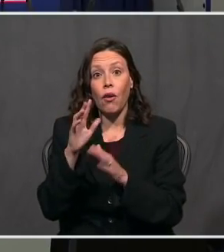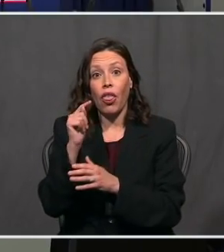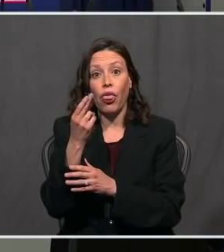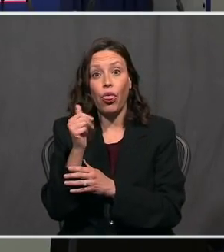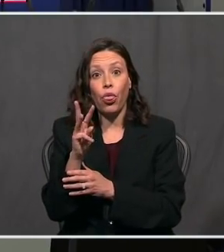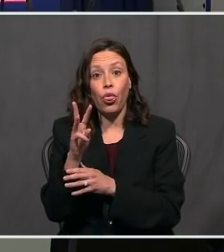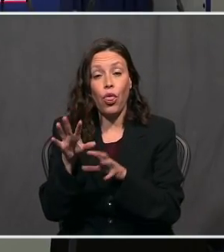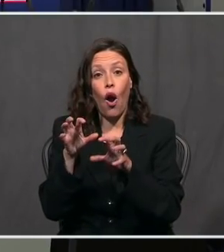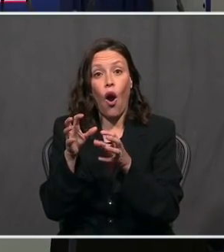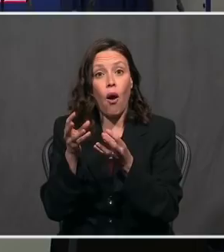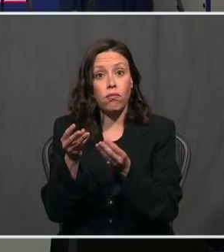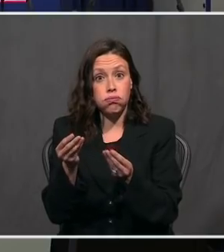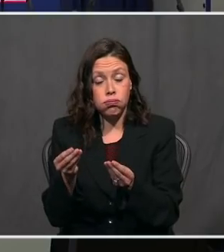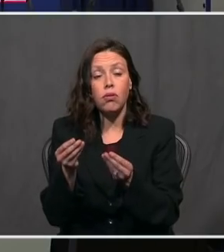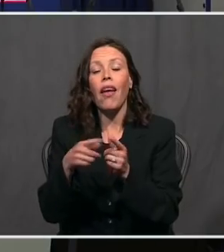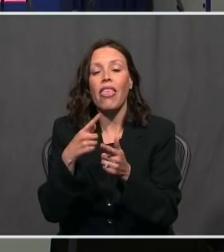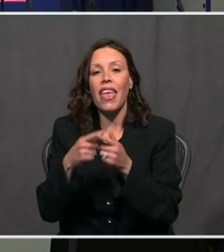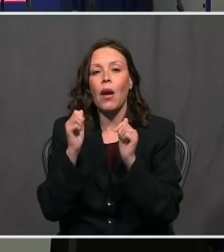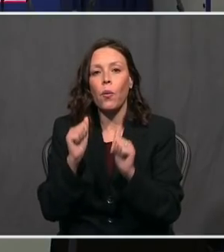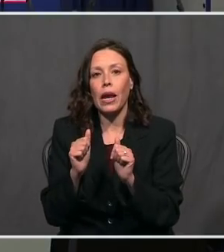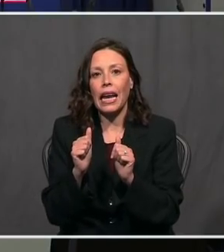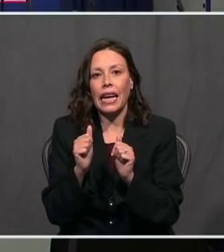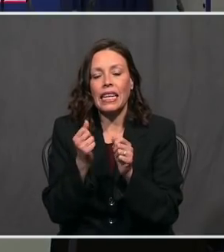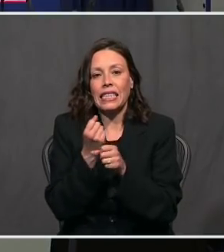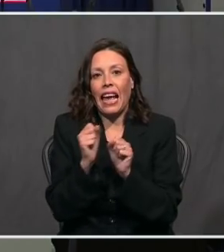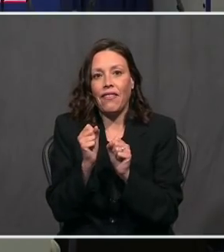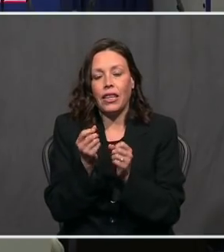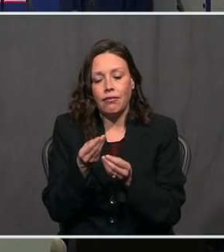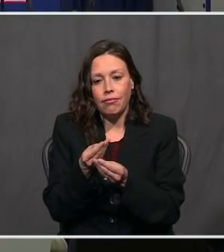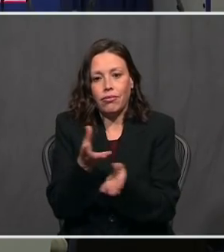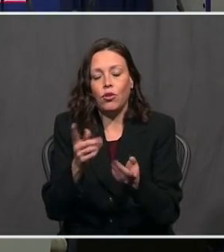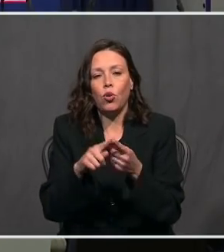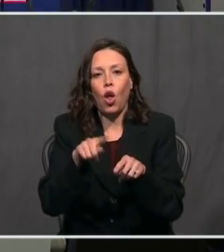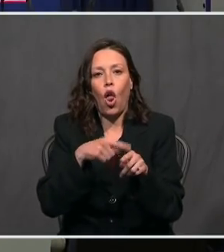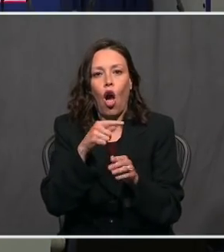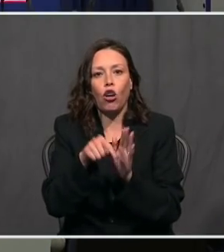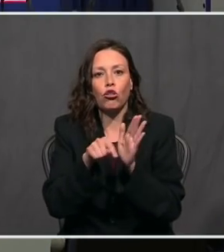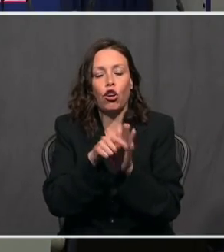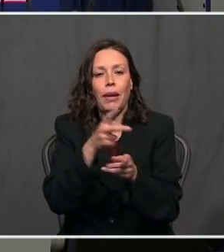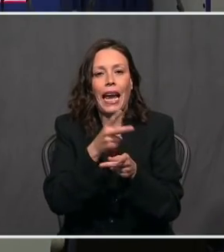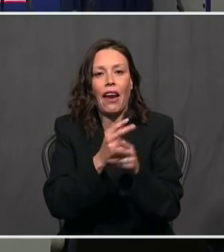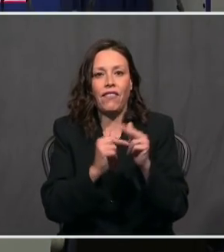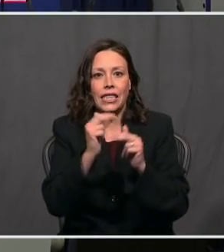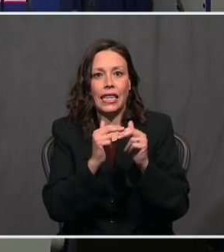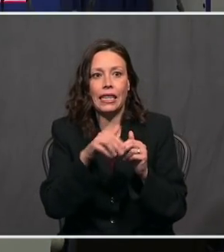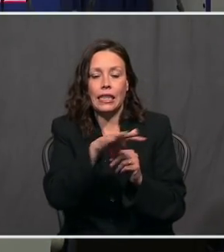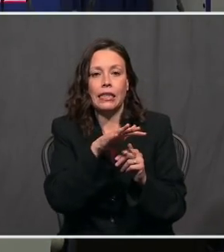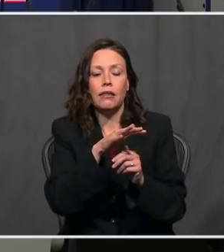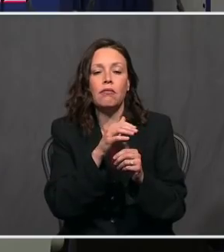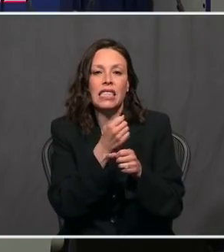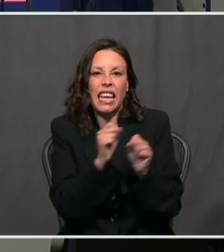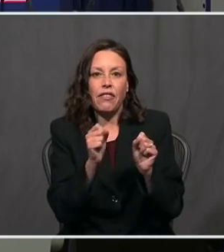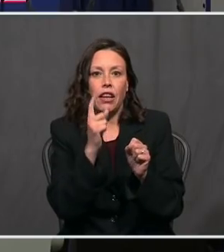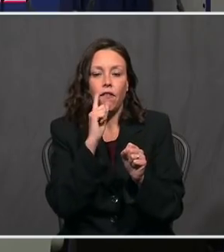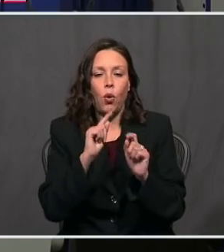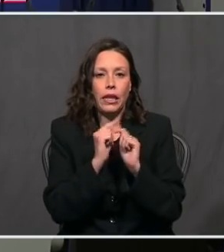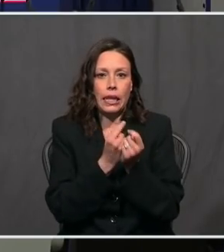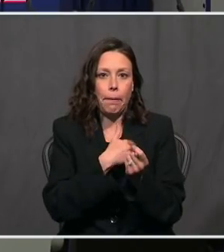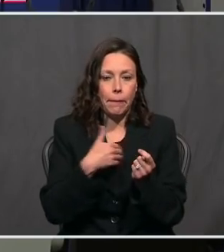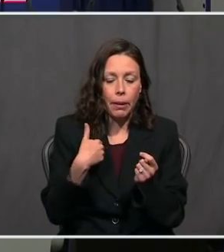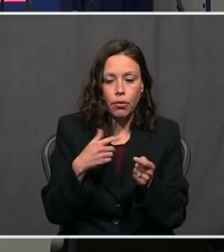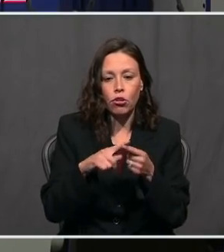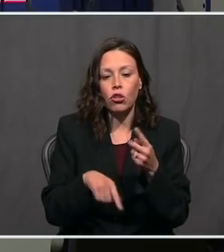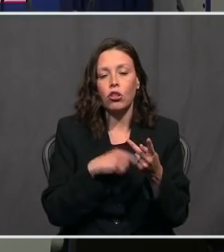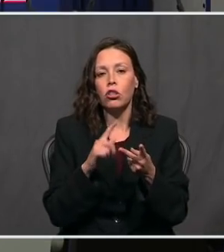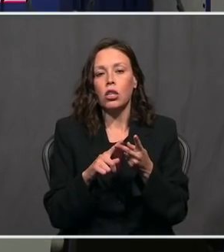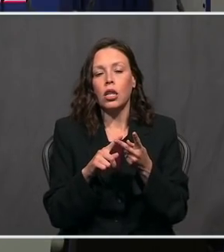have a safe and efficient way to get the last mile out to long-term care facilities, ensure that there's safety for our team members, safety